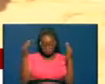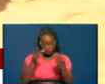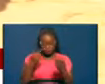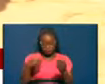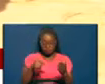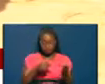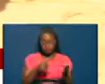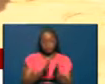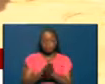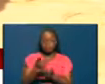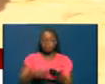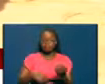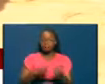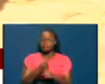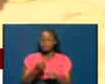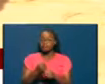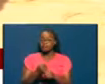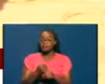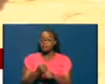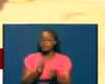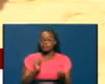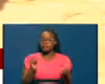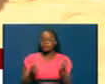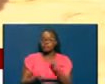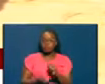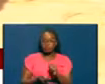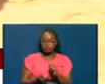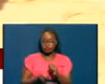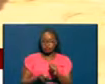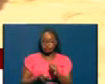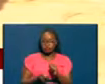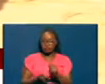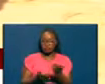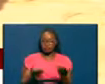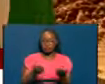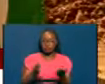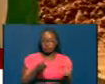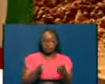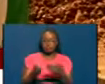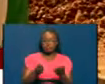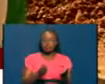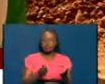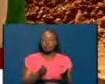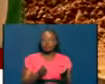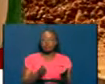what we can do to turn this trajectory into an opportunity.